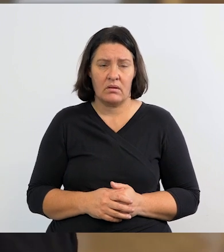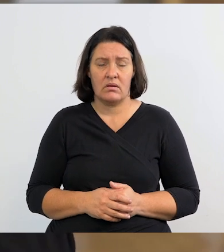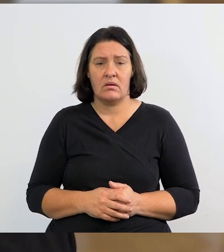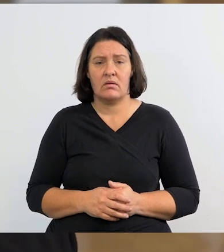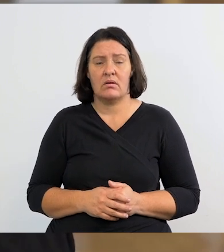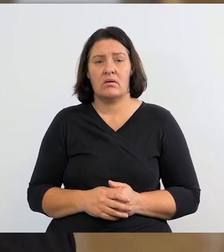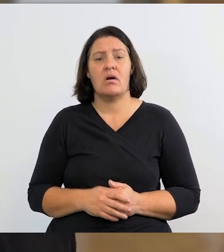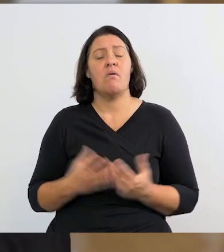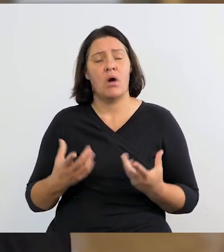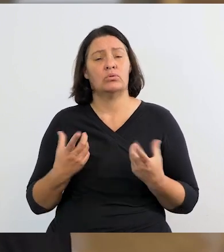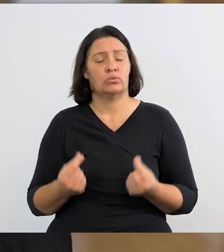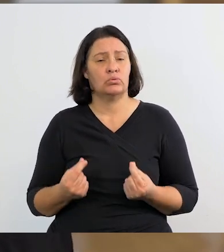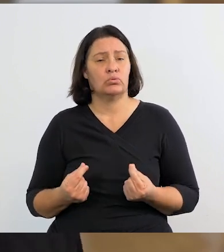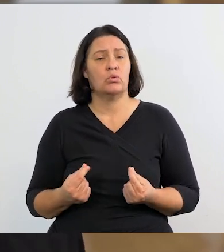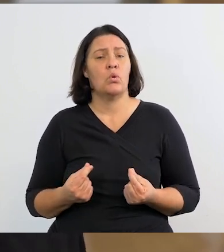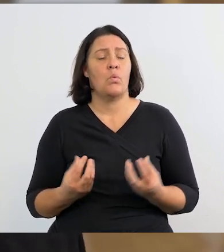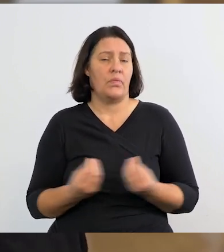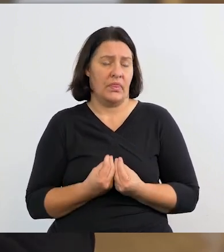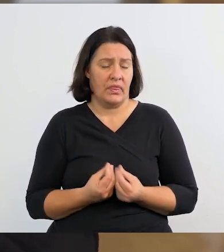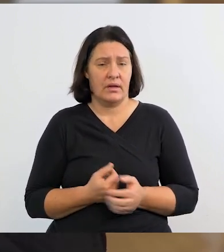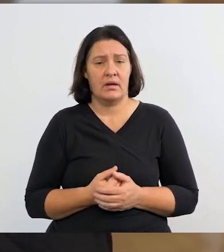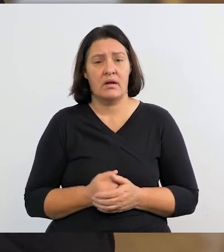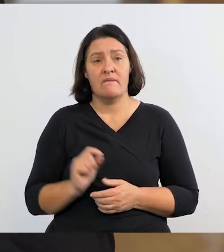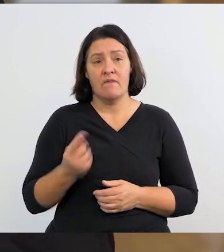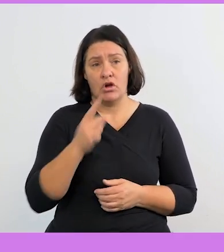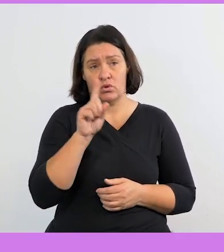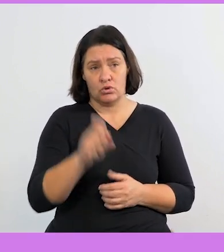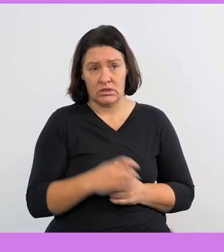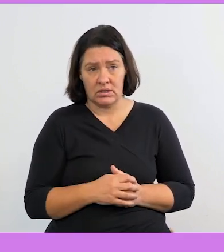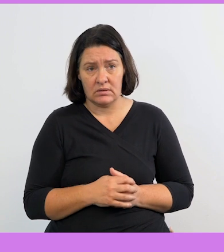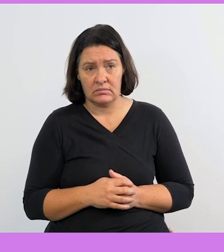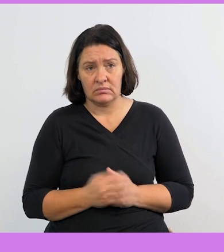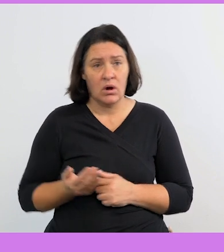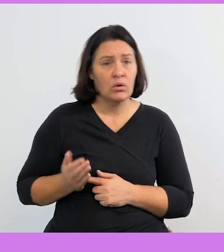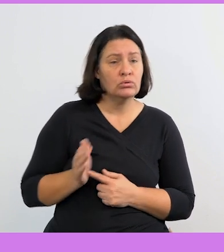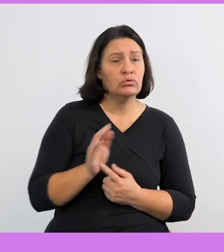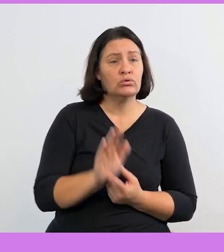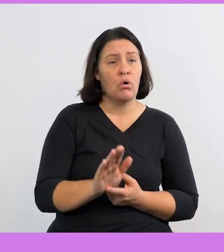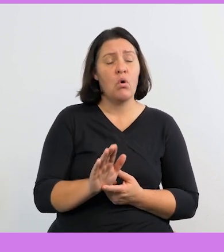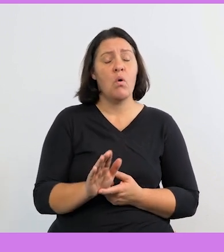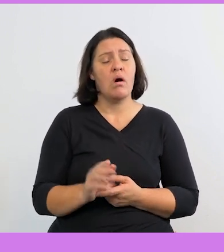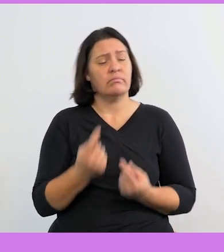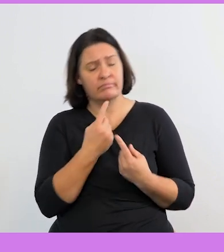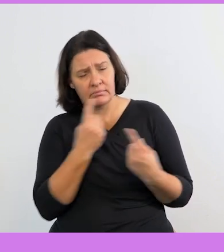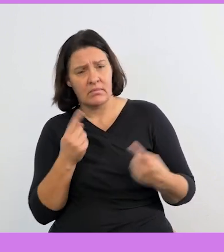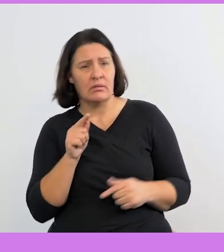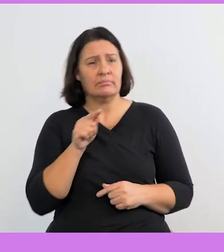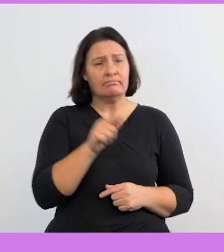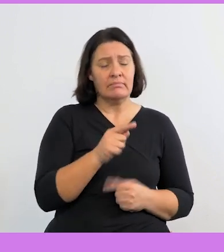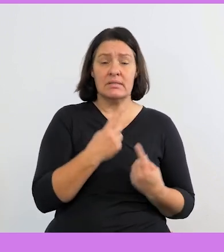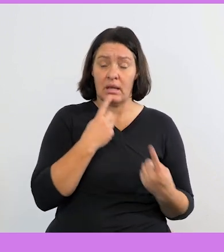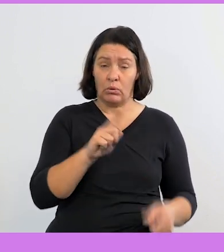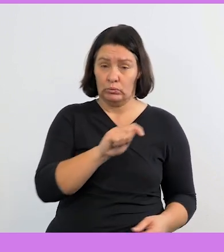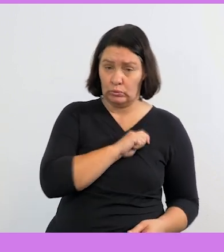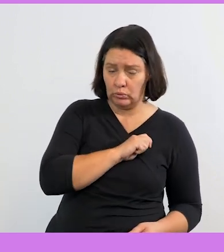quick practice, all right? And I want you to do this with me. So the first question here is indicating, it says, state whether the